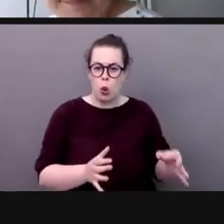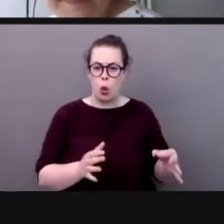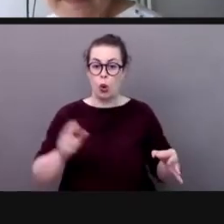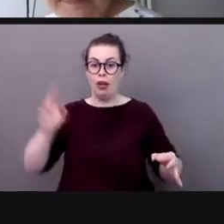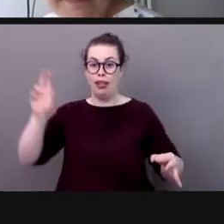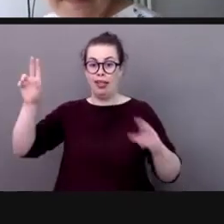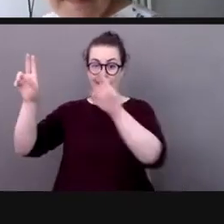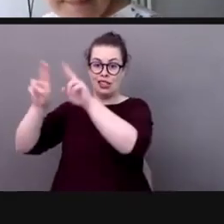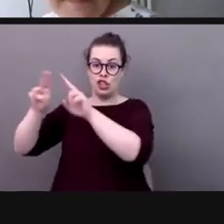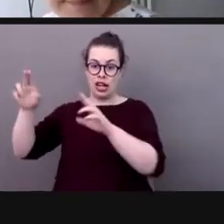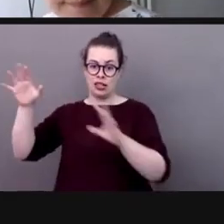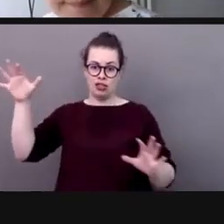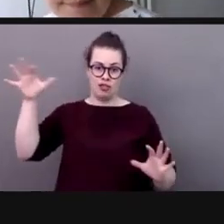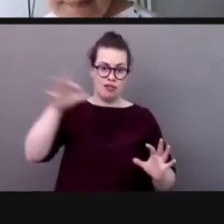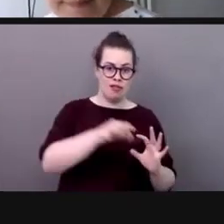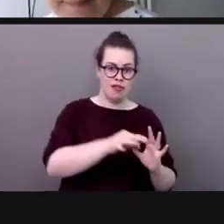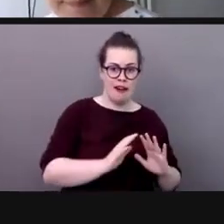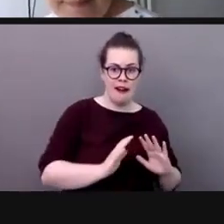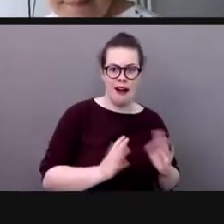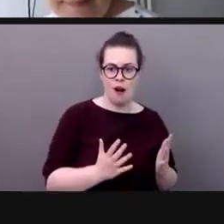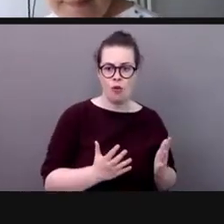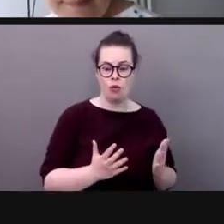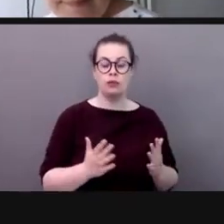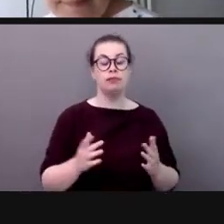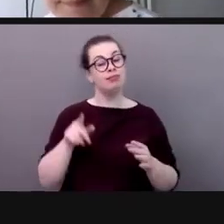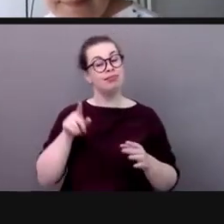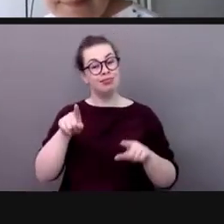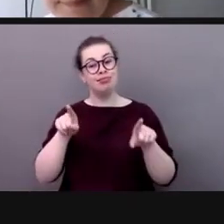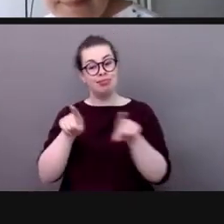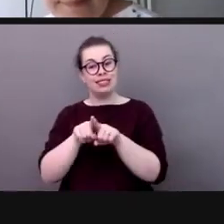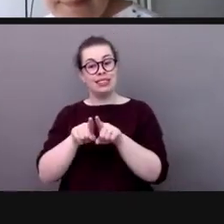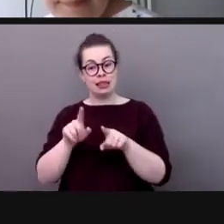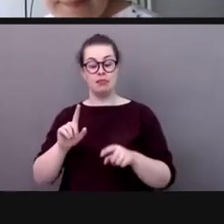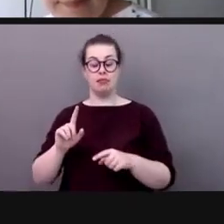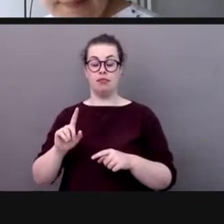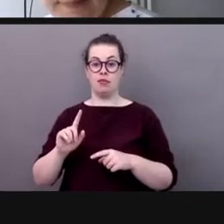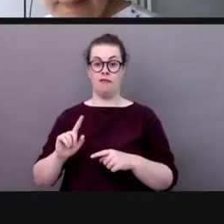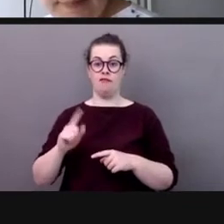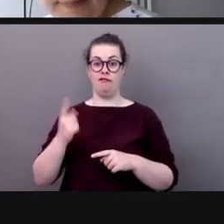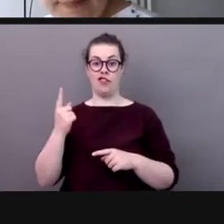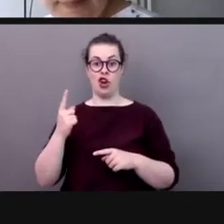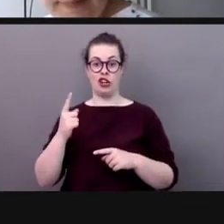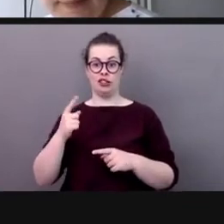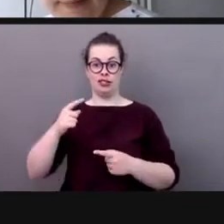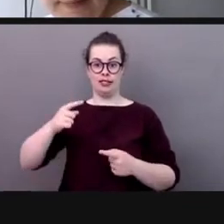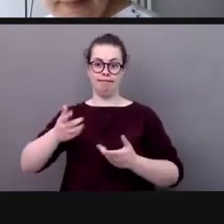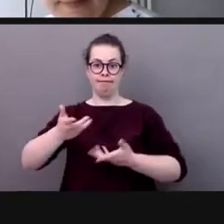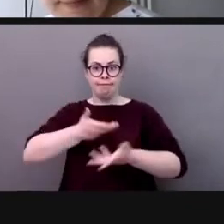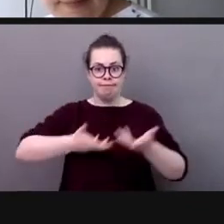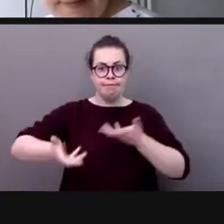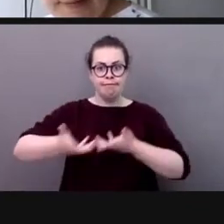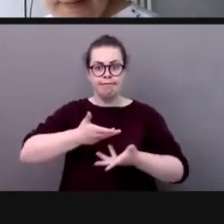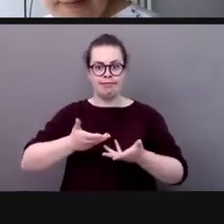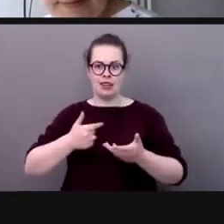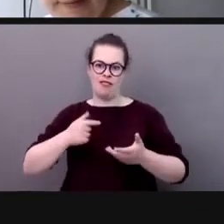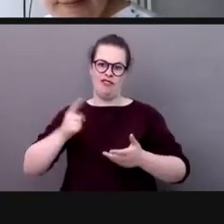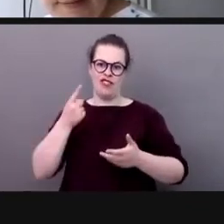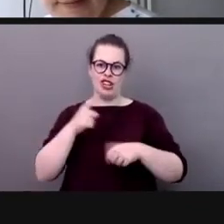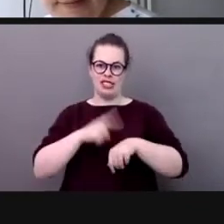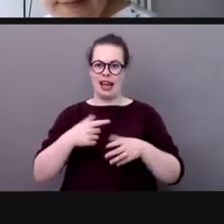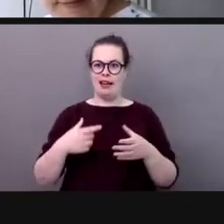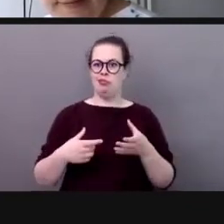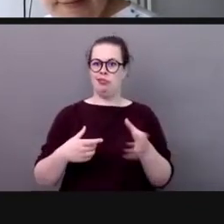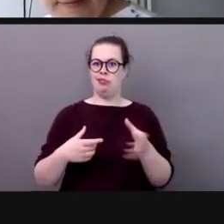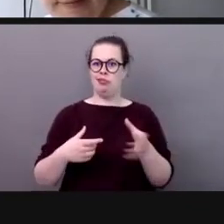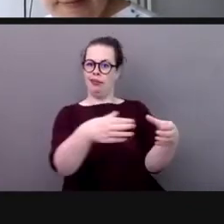possible? This was a question asked in the first round, and well, as